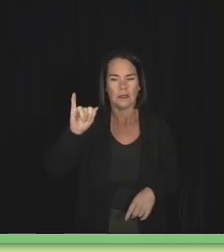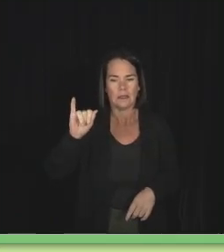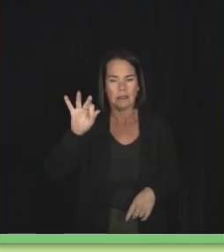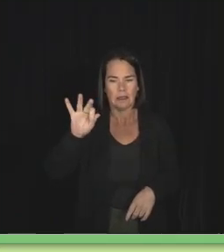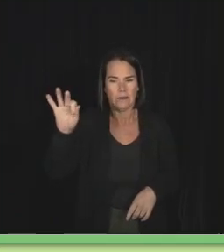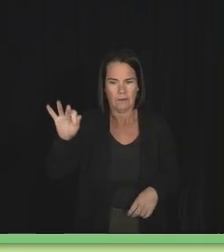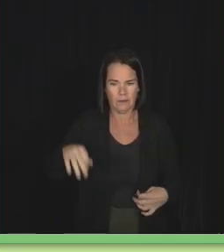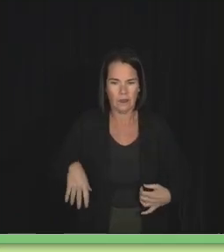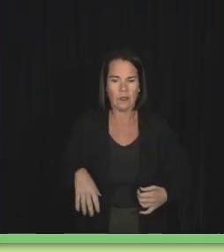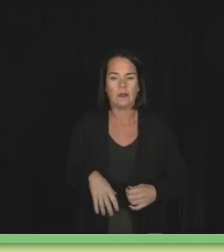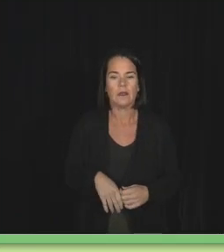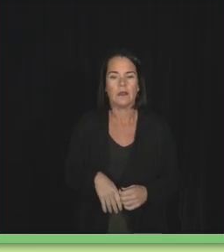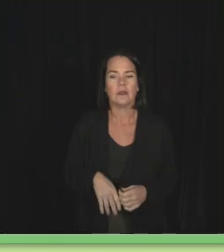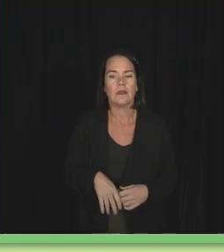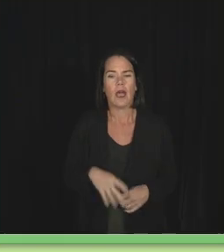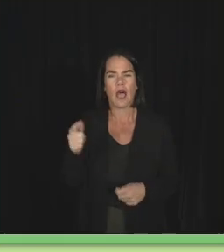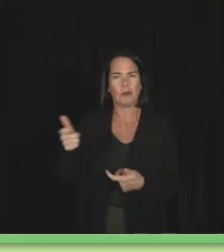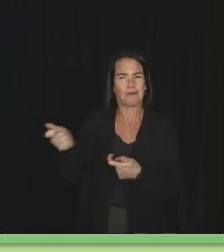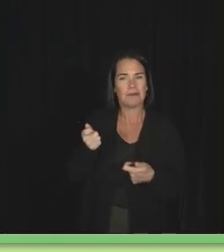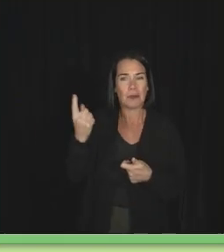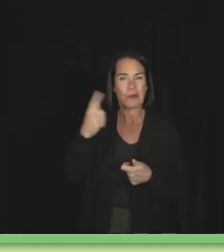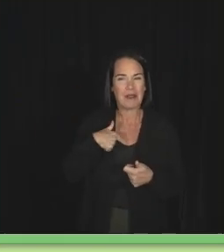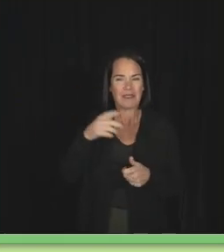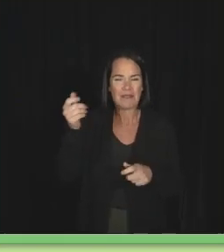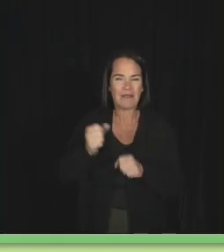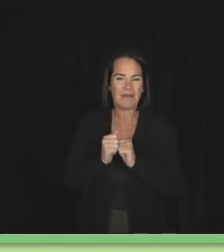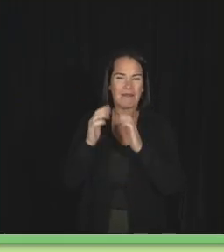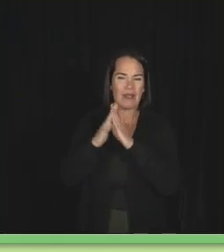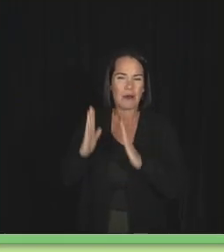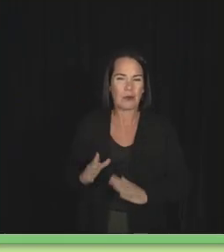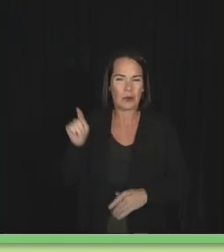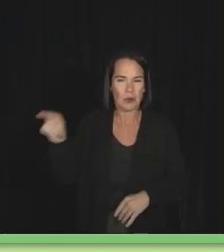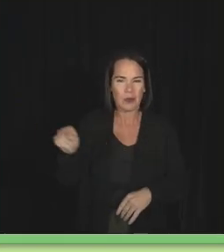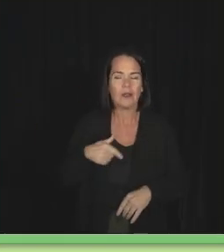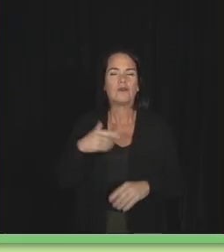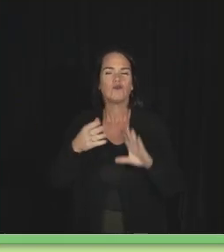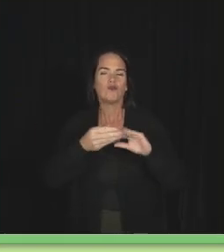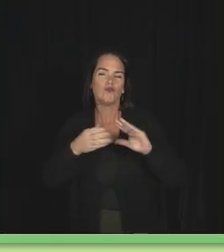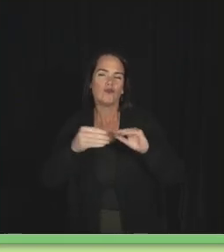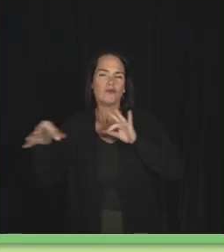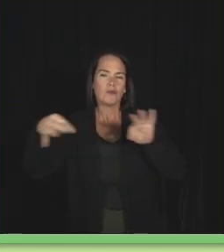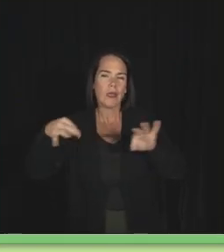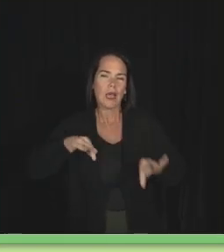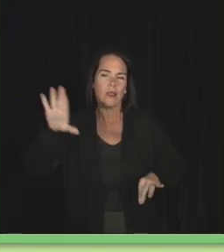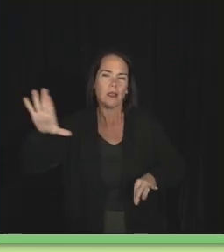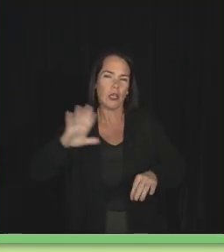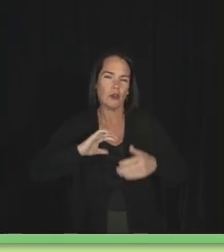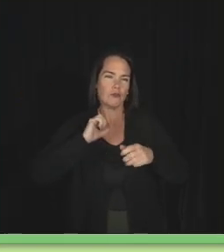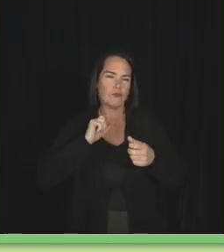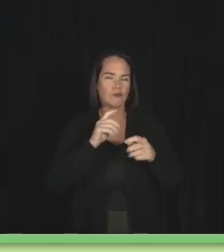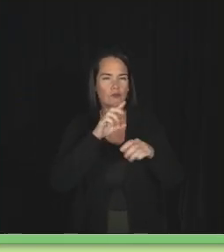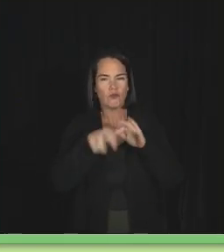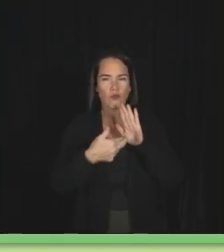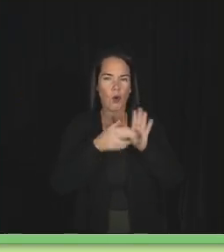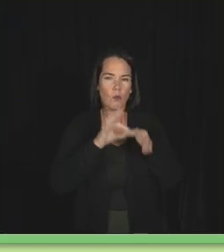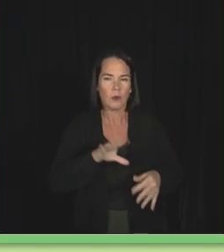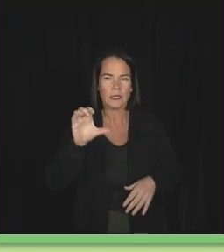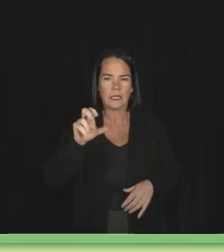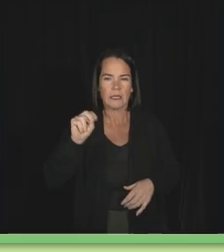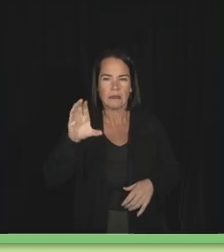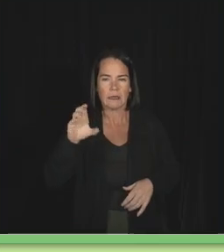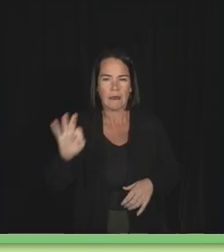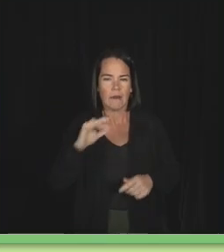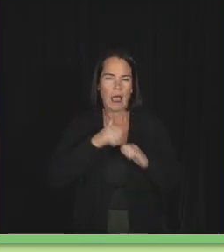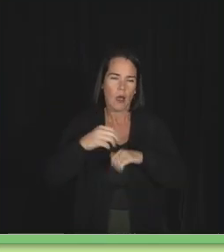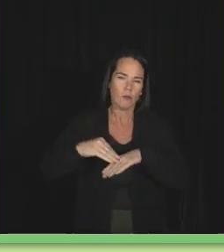going to go bring on one of the founders of the organization and talk a little bit about what they do for CNCF, some of the impact we've had with our security audits,